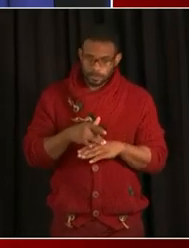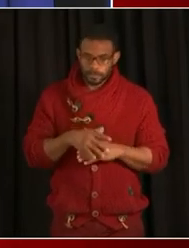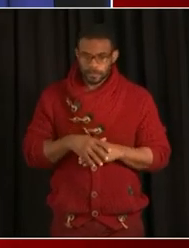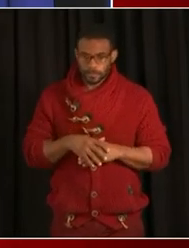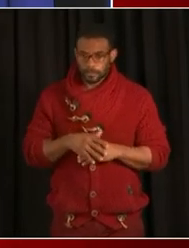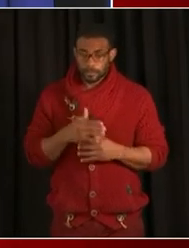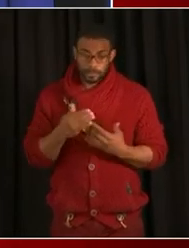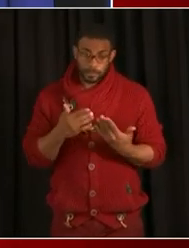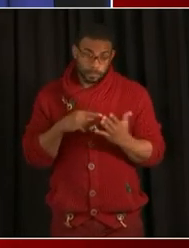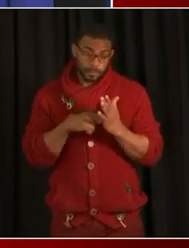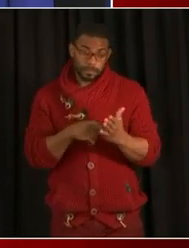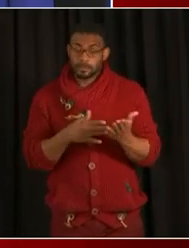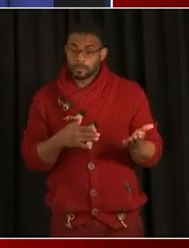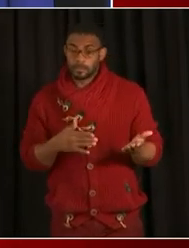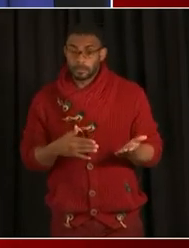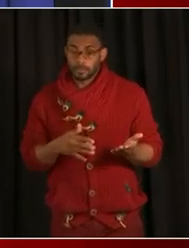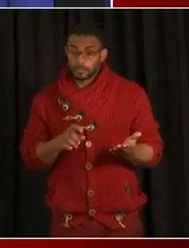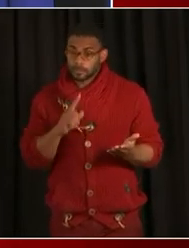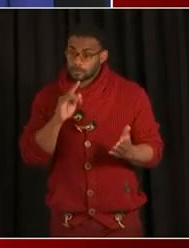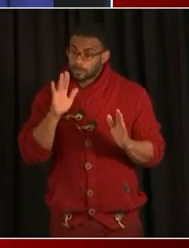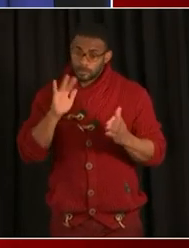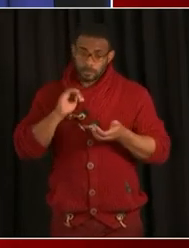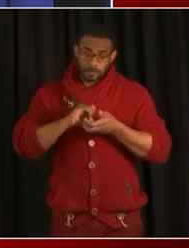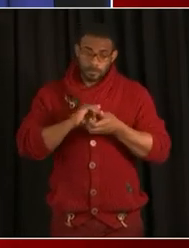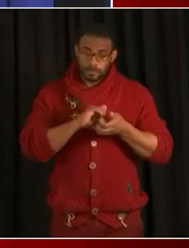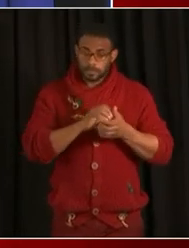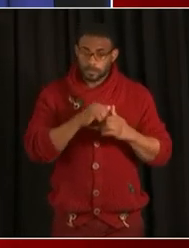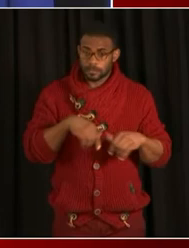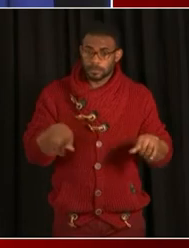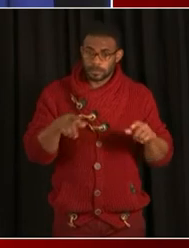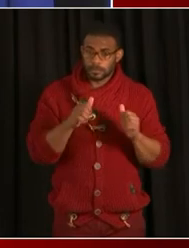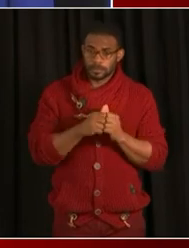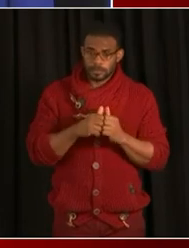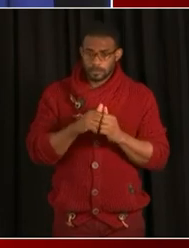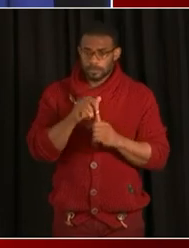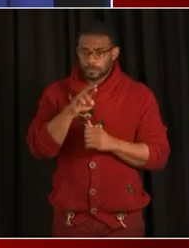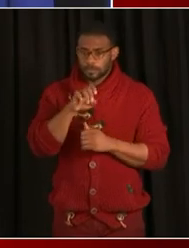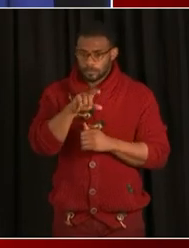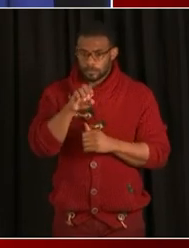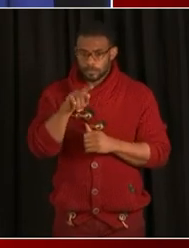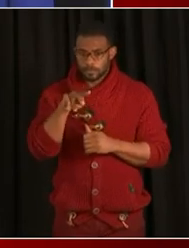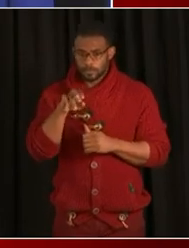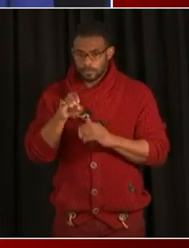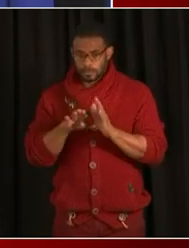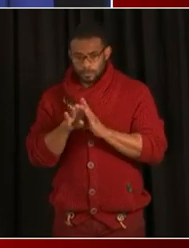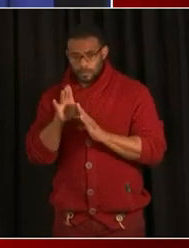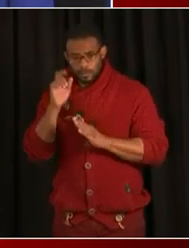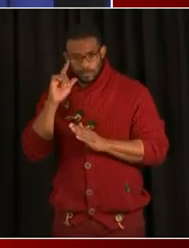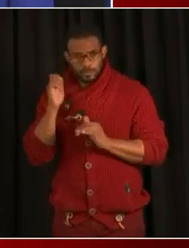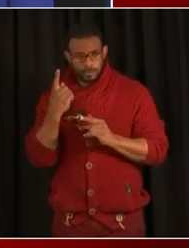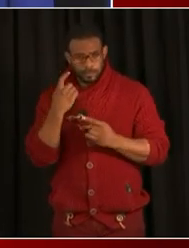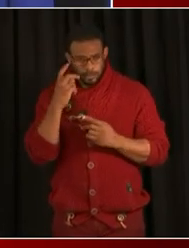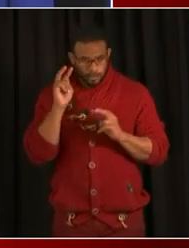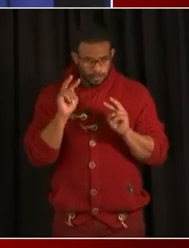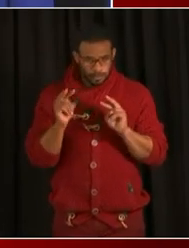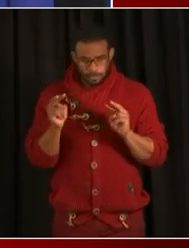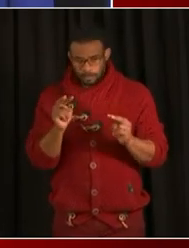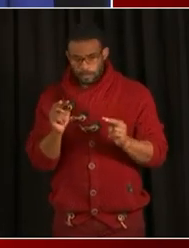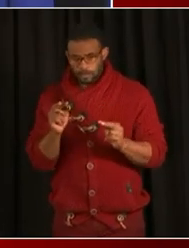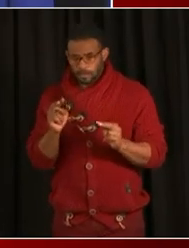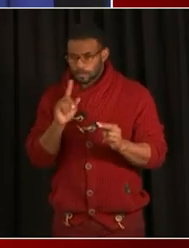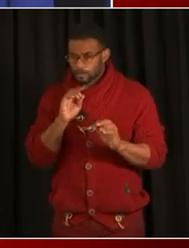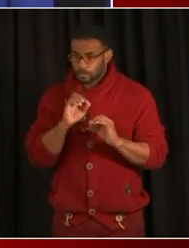space, and it shows. There's great partnerships out there with real estate developers, and I think that's something that we should all kind of look